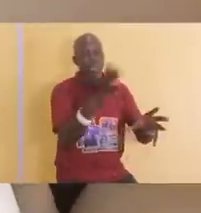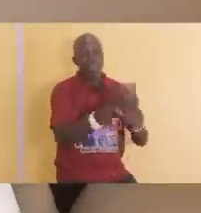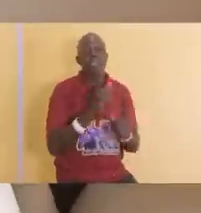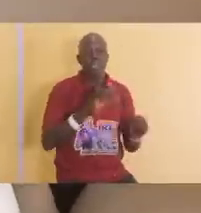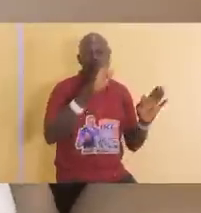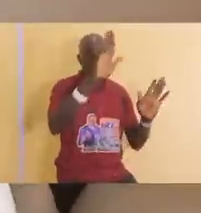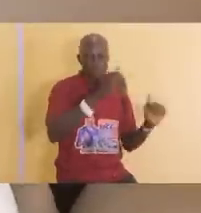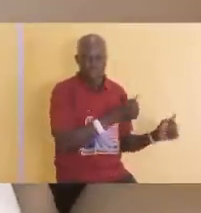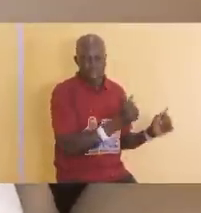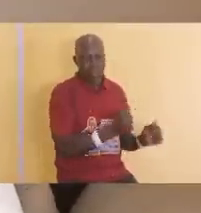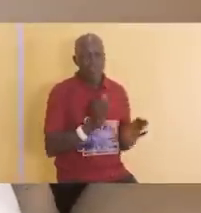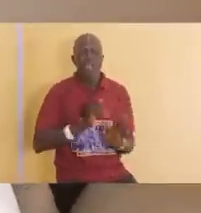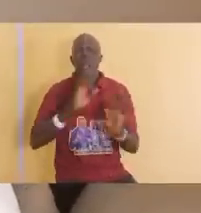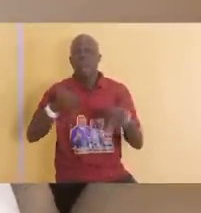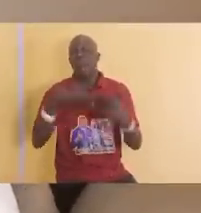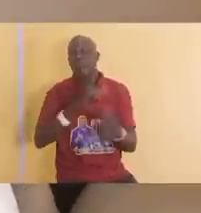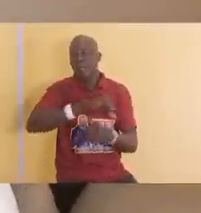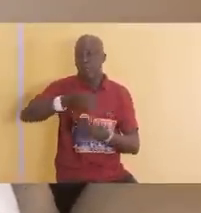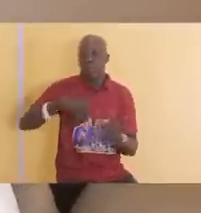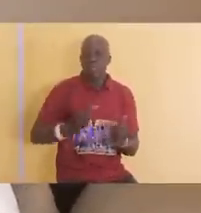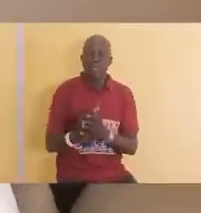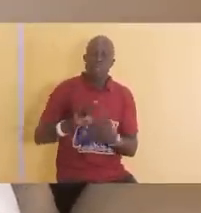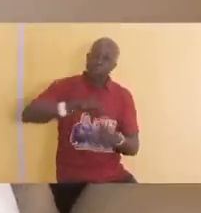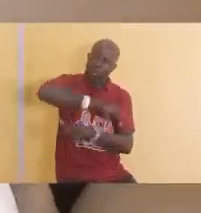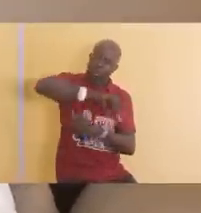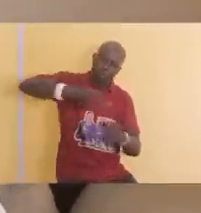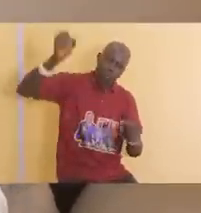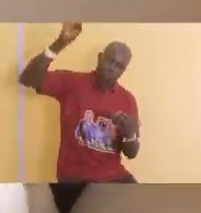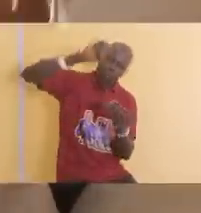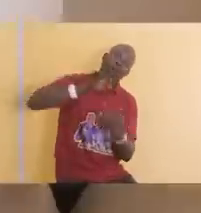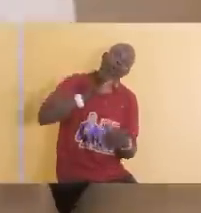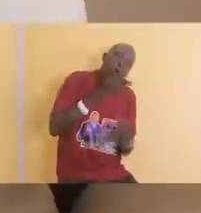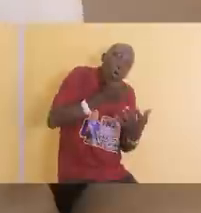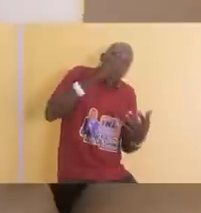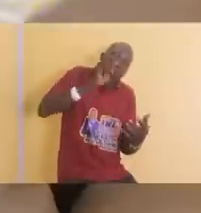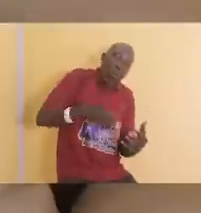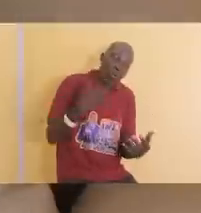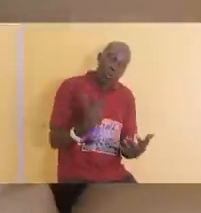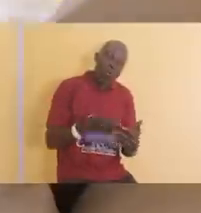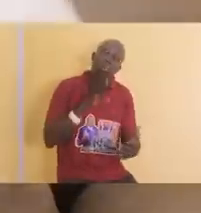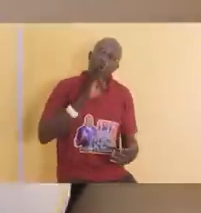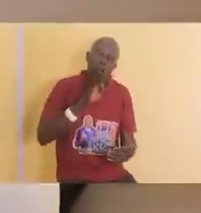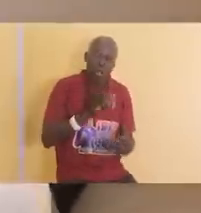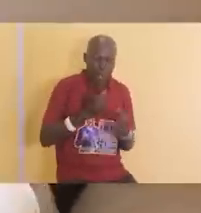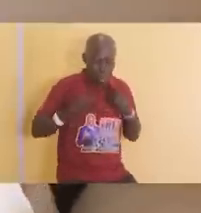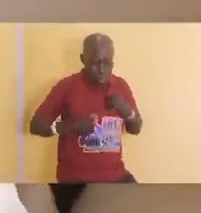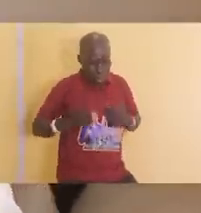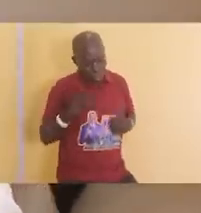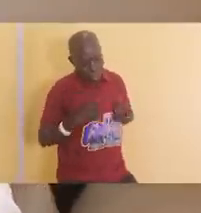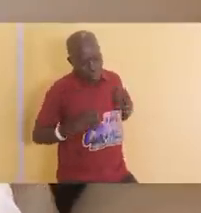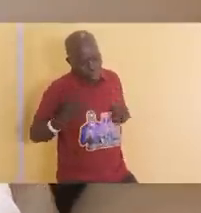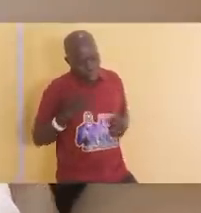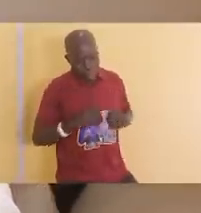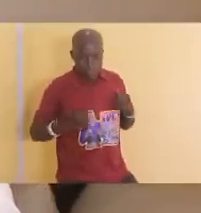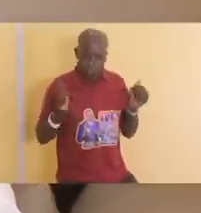ready get yourself ma ko olorun yen I'll give you the all that so mi to gbo as one wa de fi sikini wa we base with